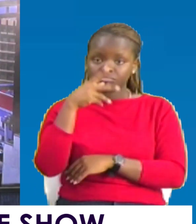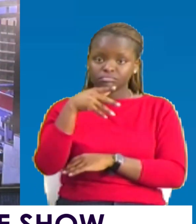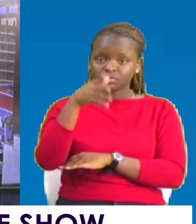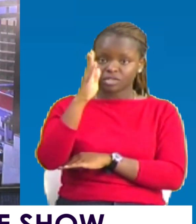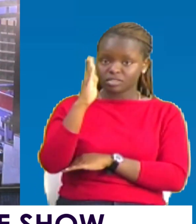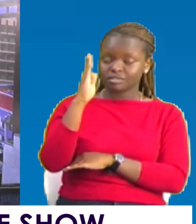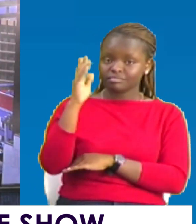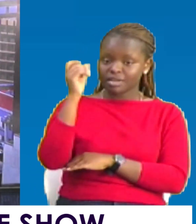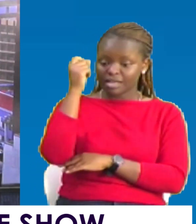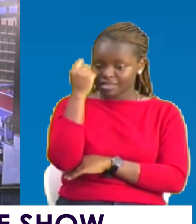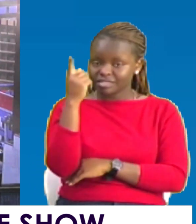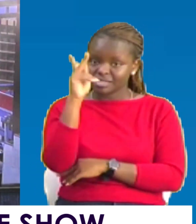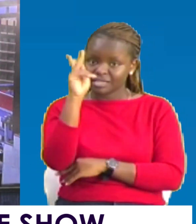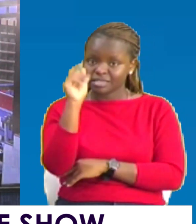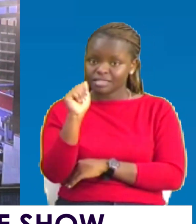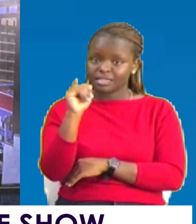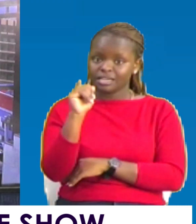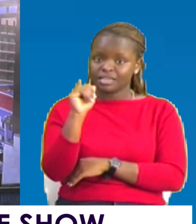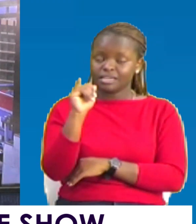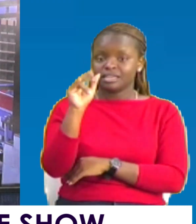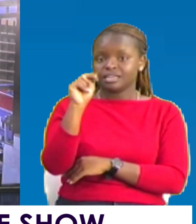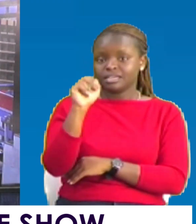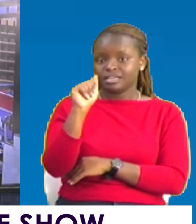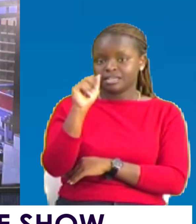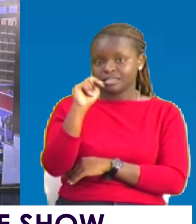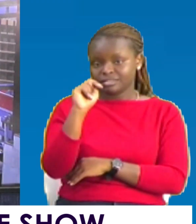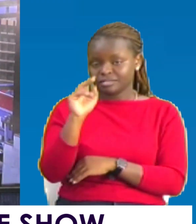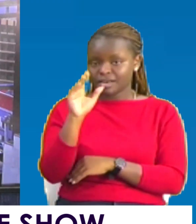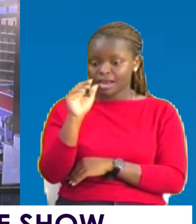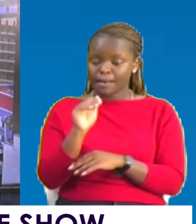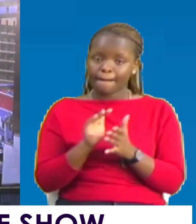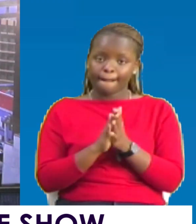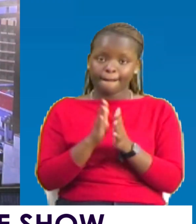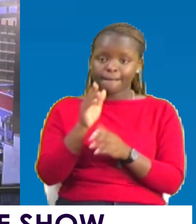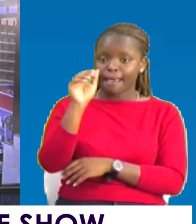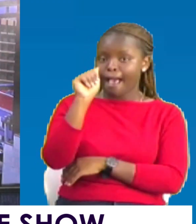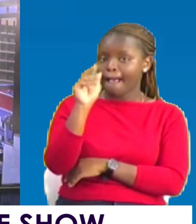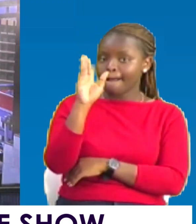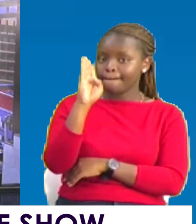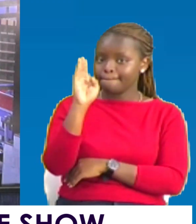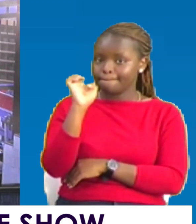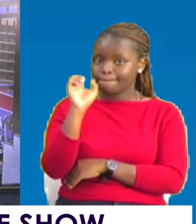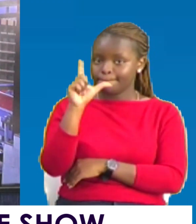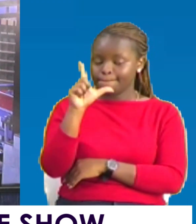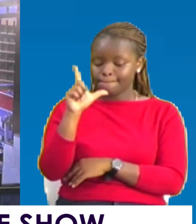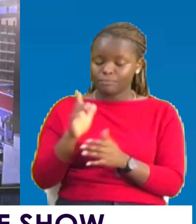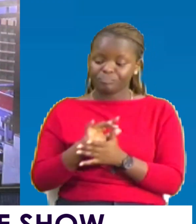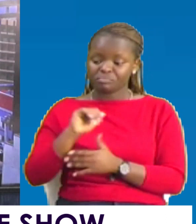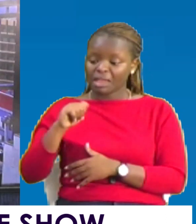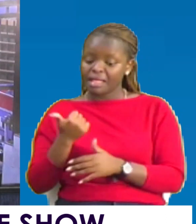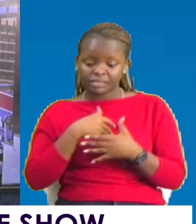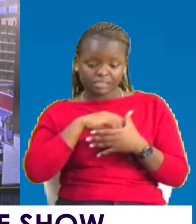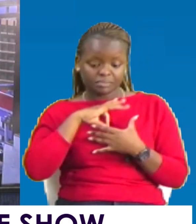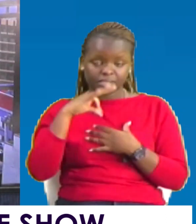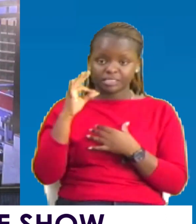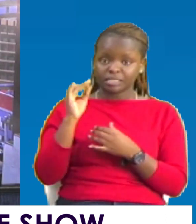of Cain and Abel. Cain was born out of another spirit, but Abel was born out of another spirit.